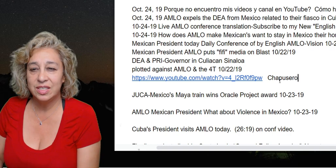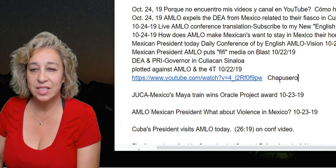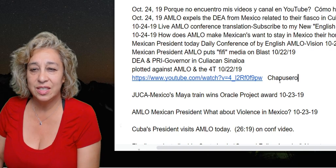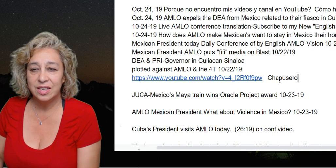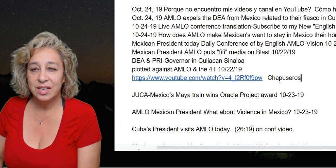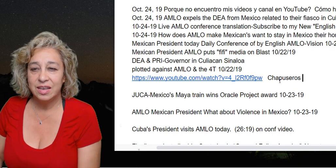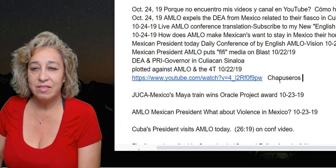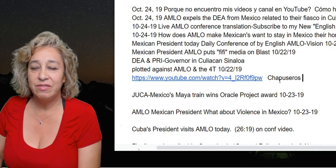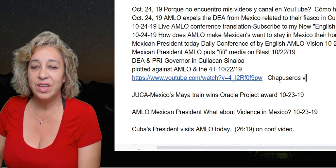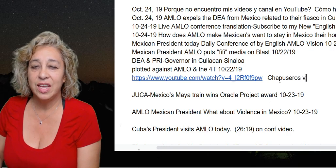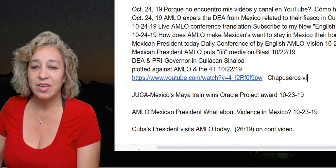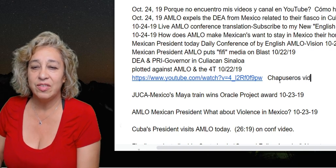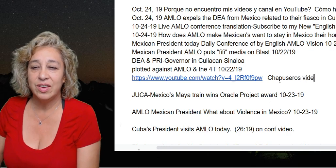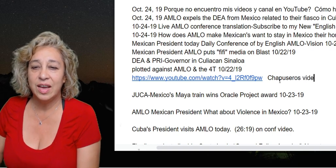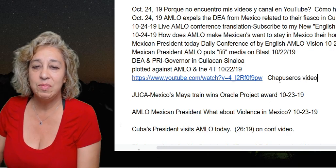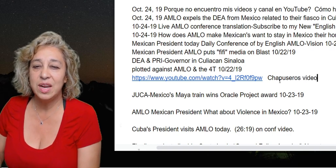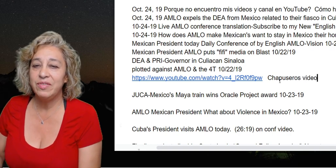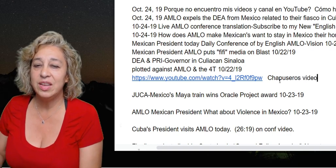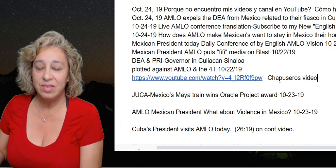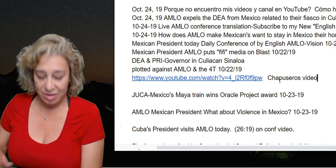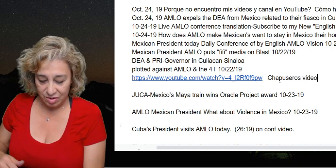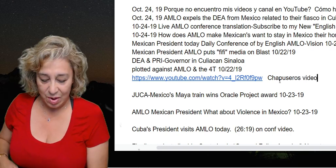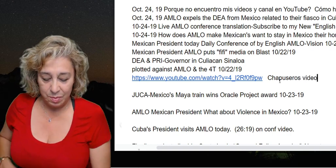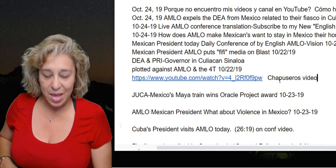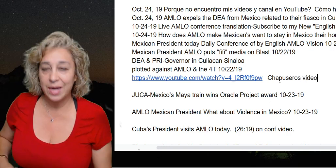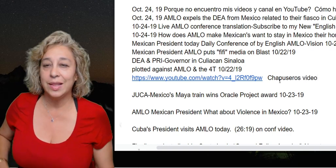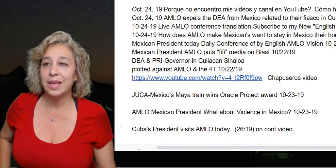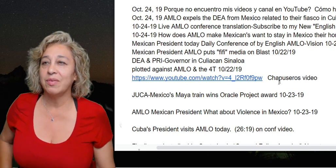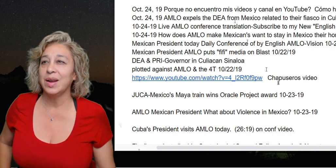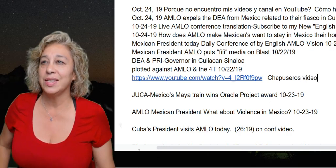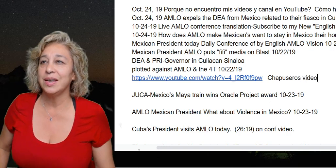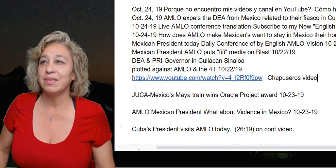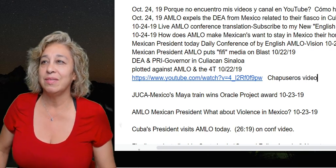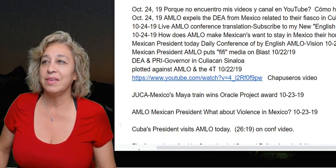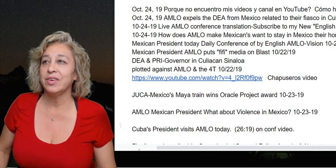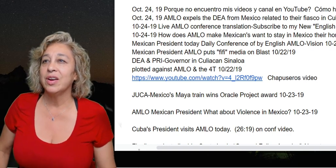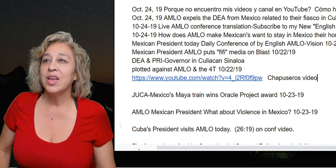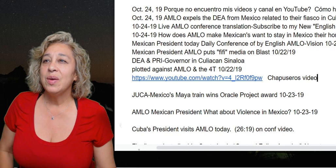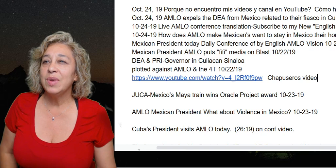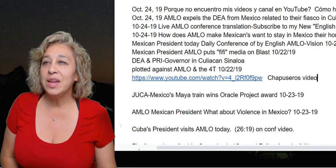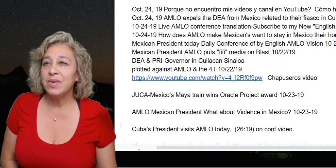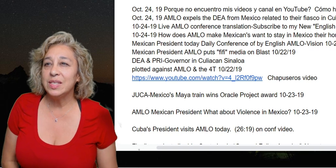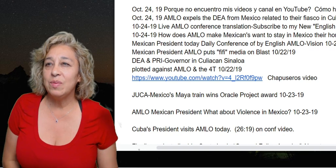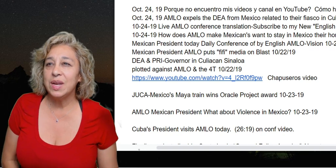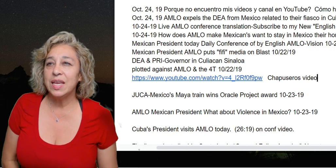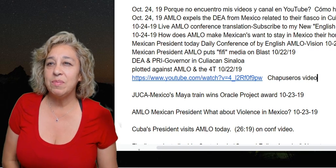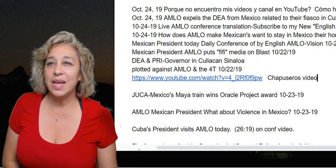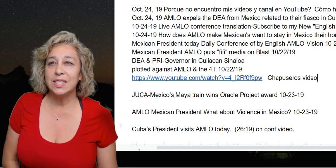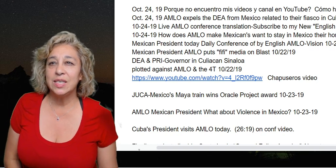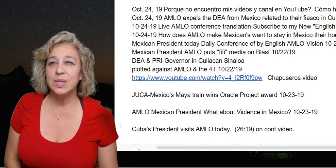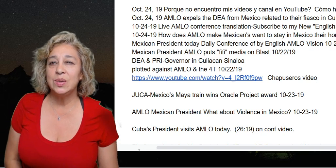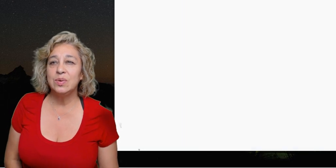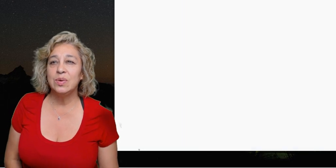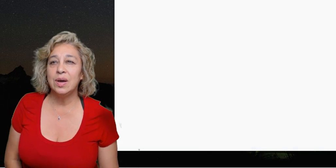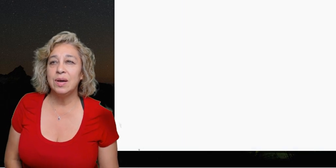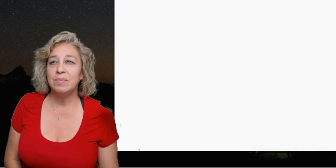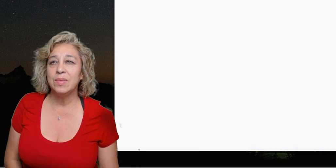Chapucero's video. I'm not even grammatically correcting it or whatever. But anyway, so I'm going to get back